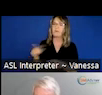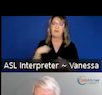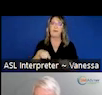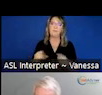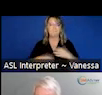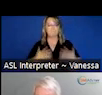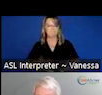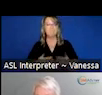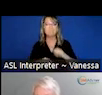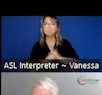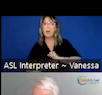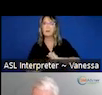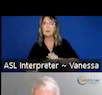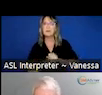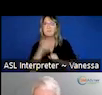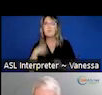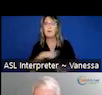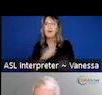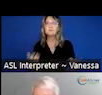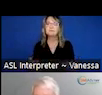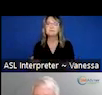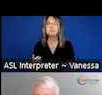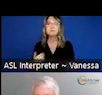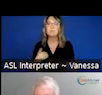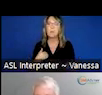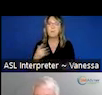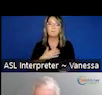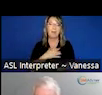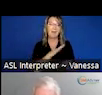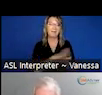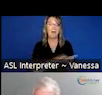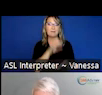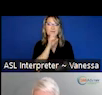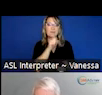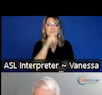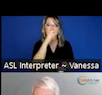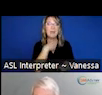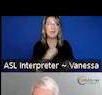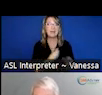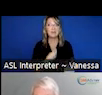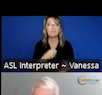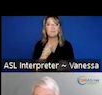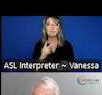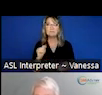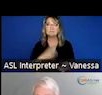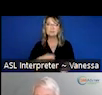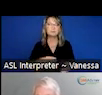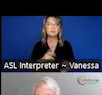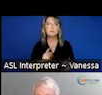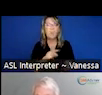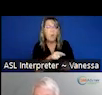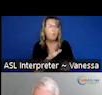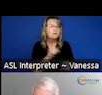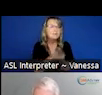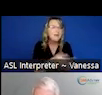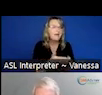helps. And so I've gotten my college age kid a couple t-shirts, and it's sparked a couple conversations. So just